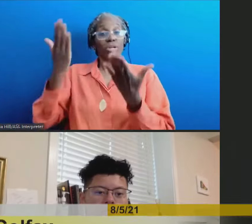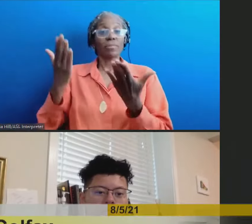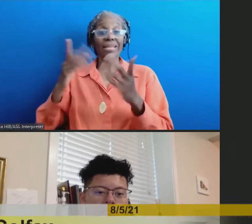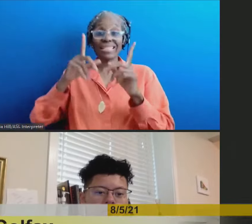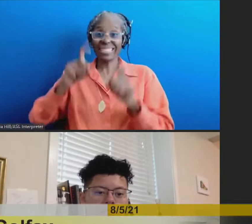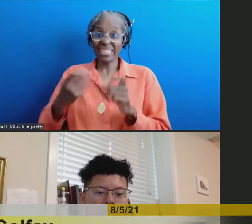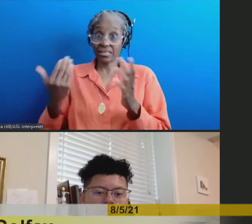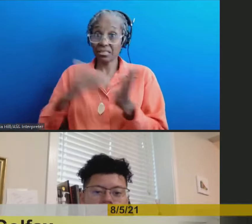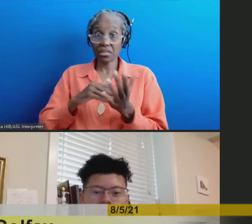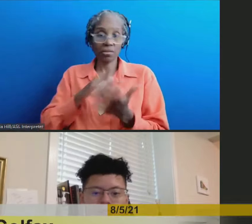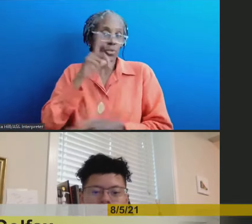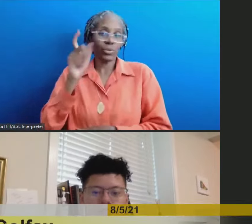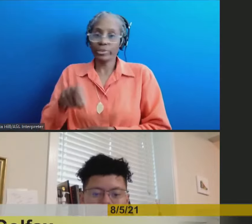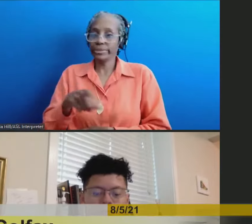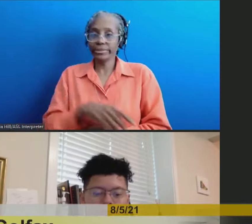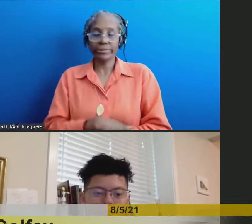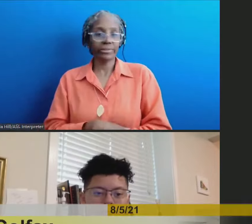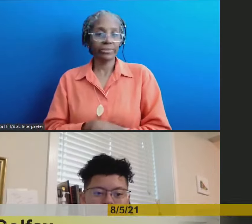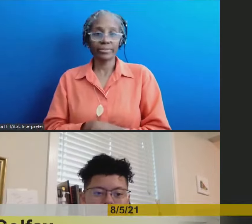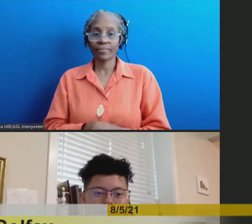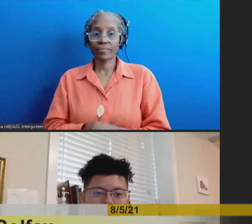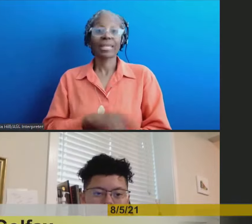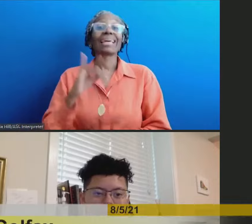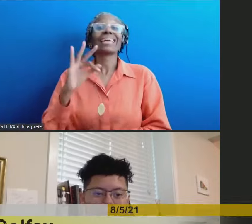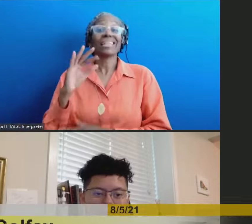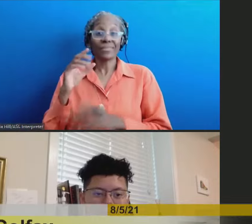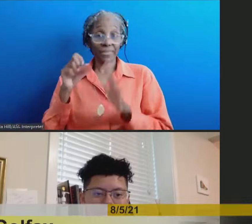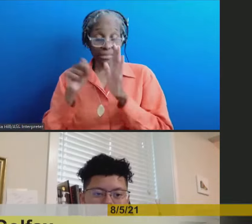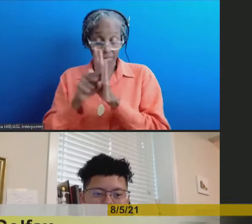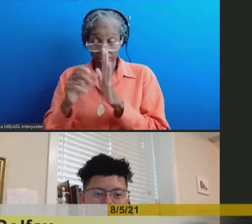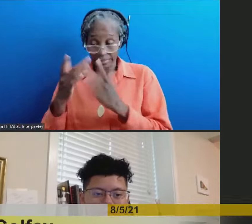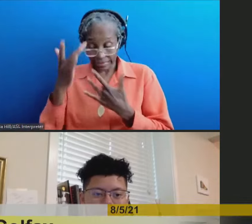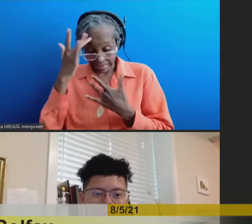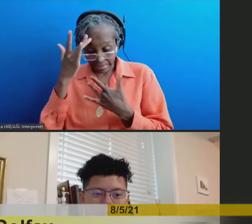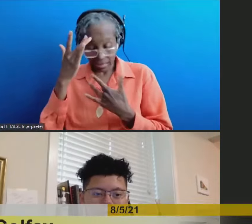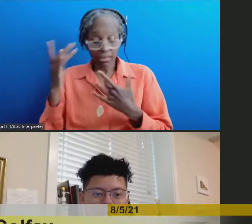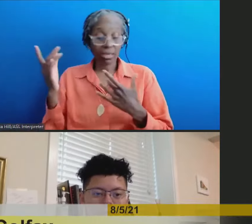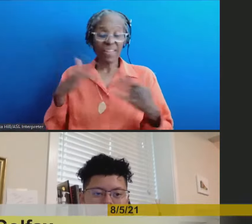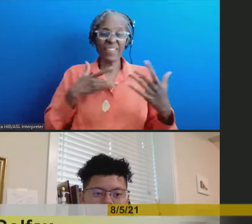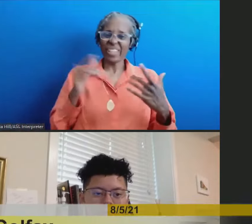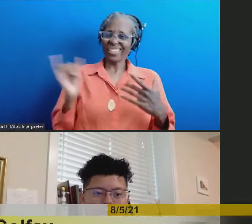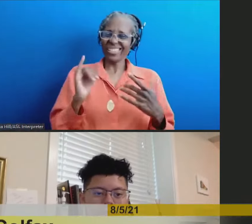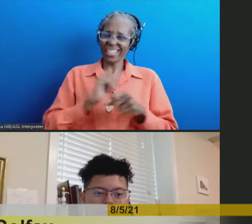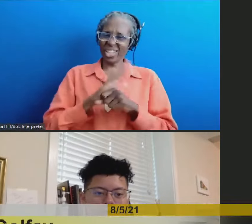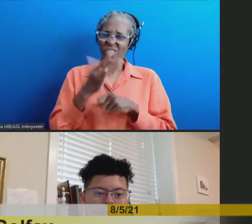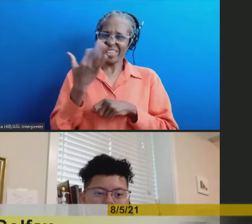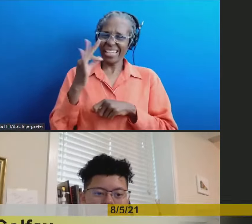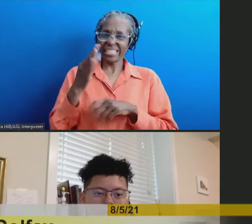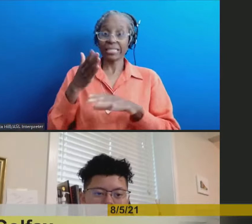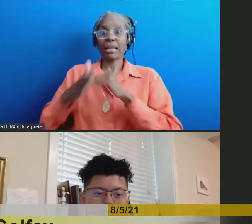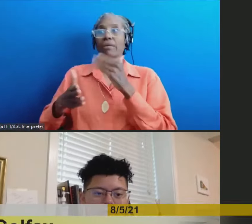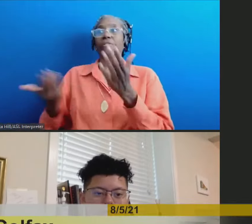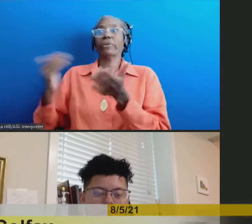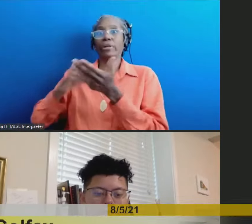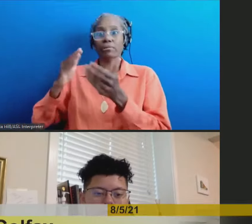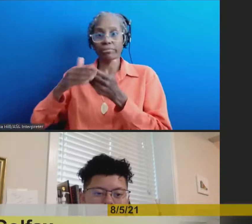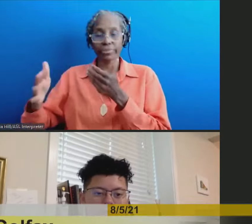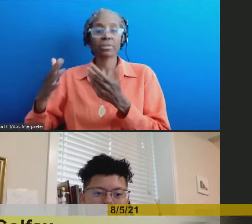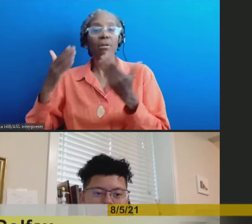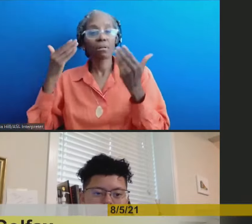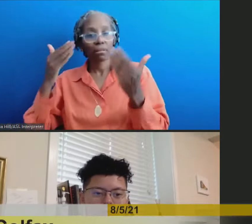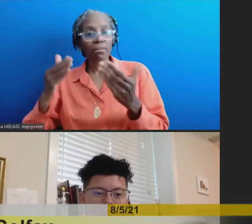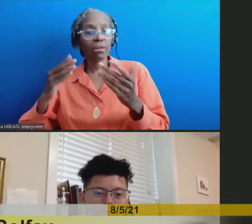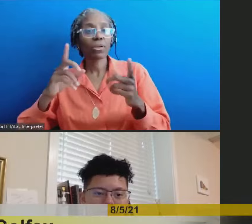retested again. And if you do get symptoms similar to COVID-19 after that, again, the best thing to do is to